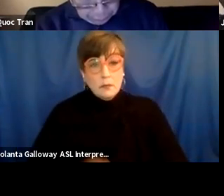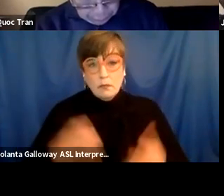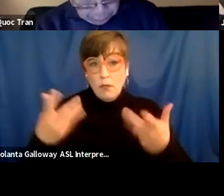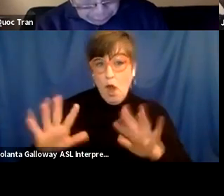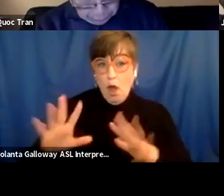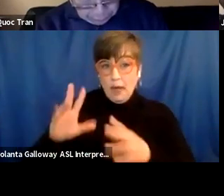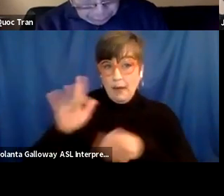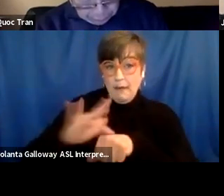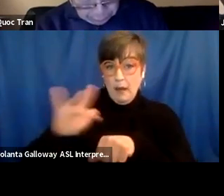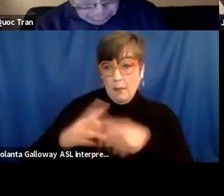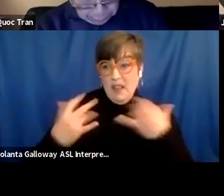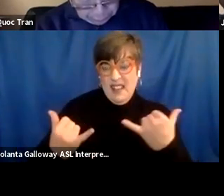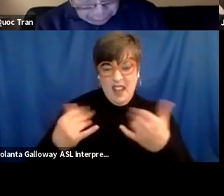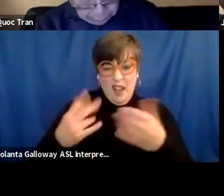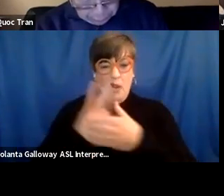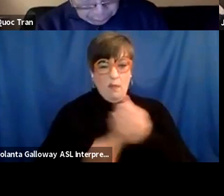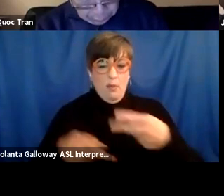orally in Spanish and also